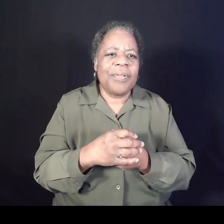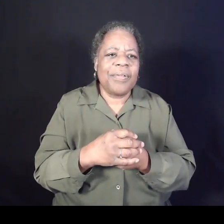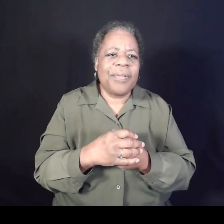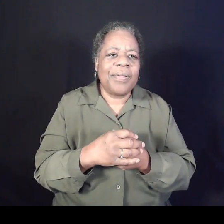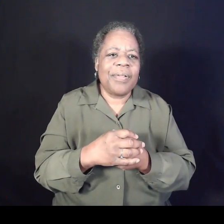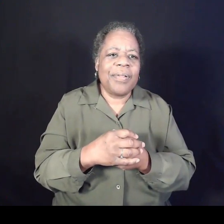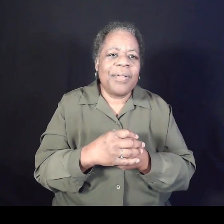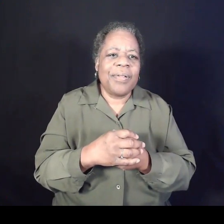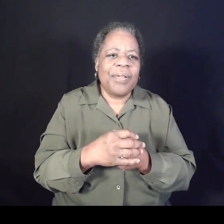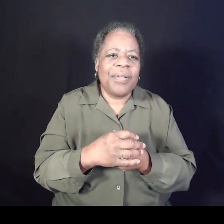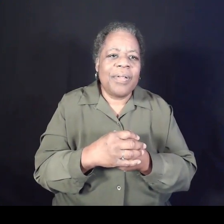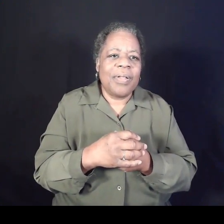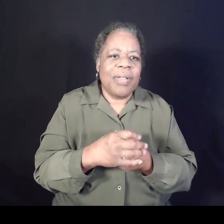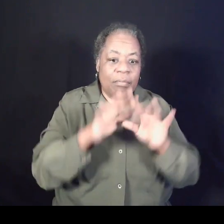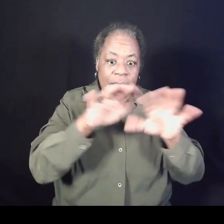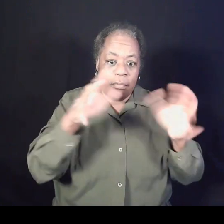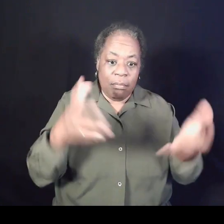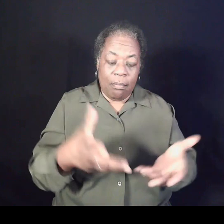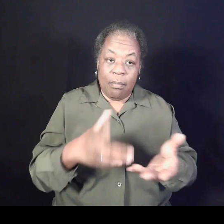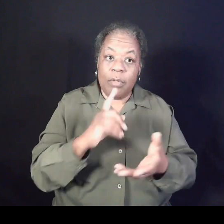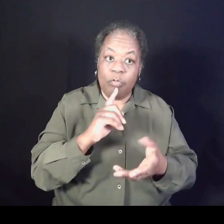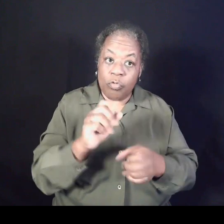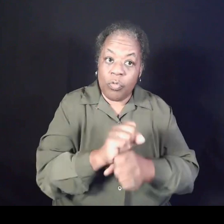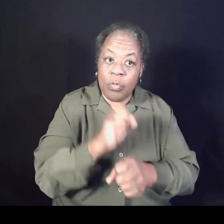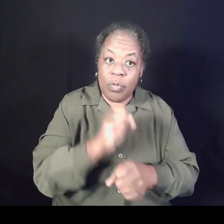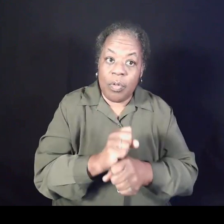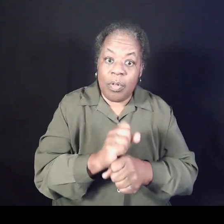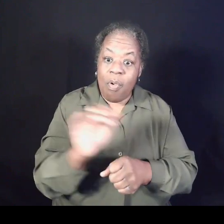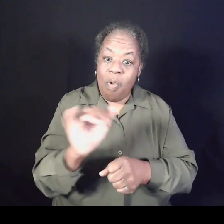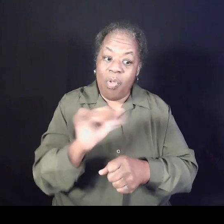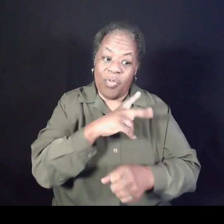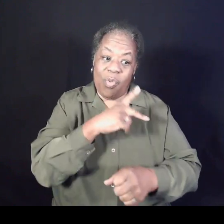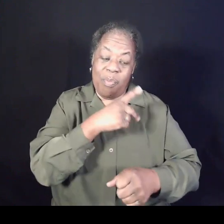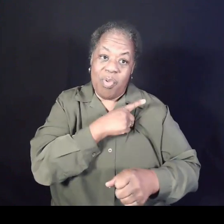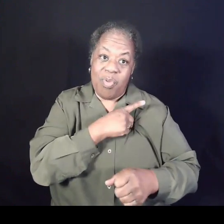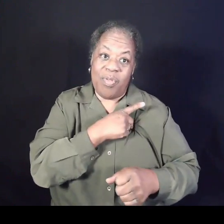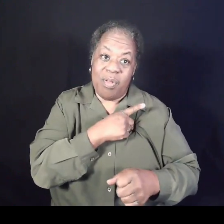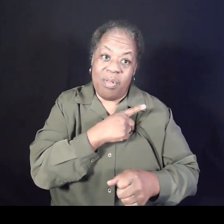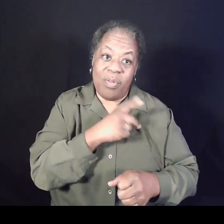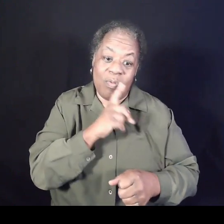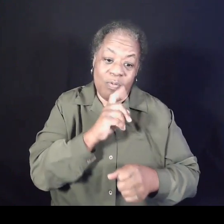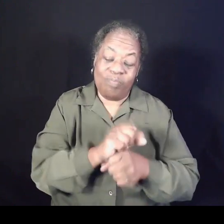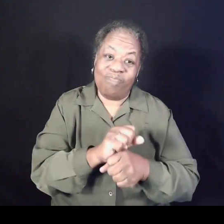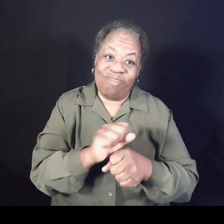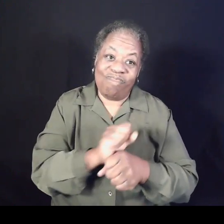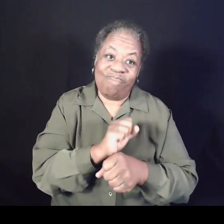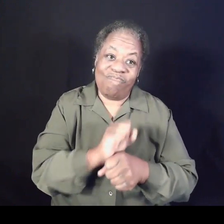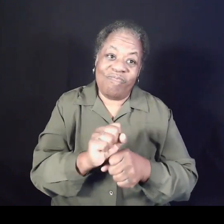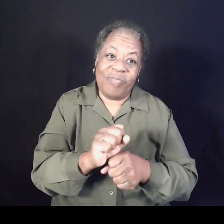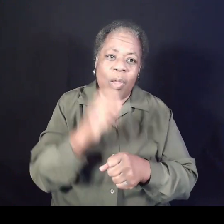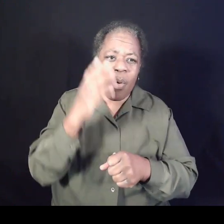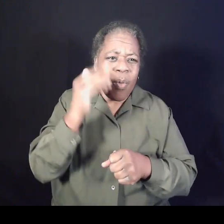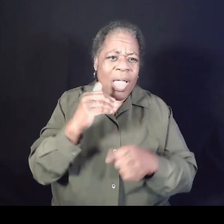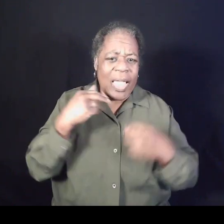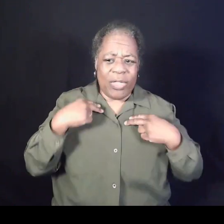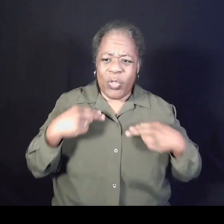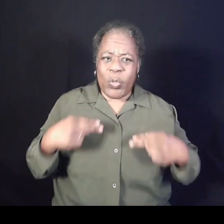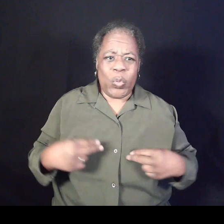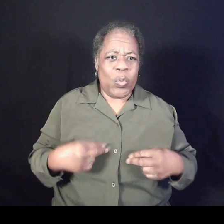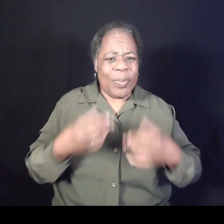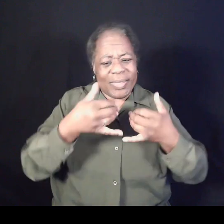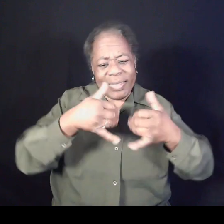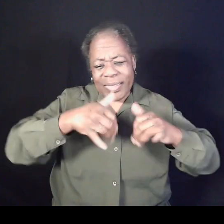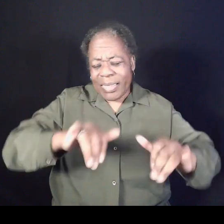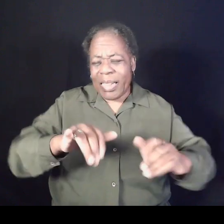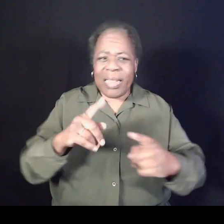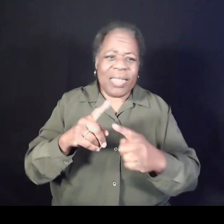And what's true on a global scale is true on a personal level as well. Why is it that human beings still can't